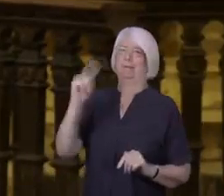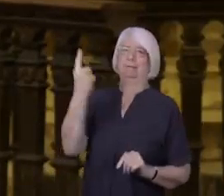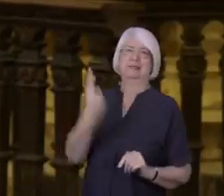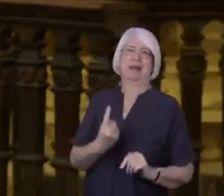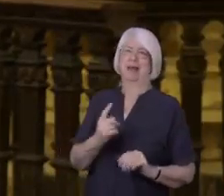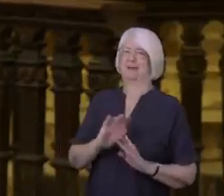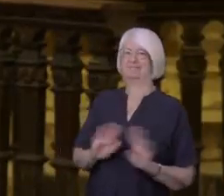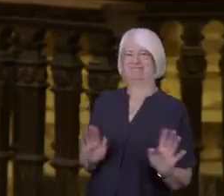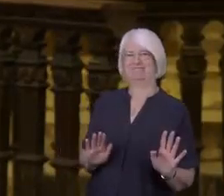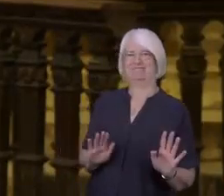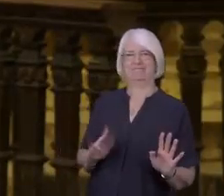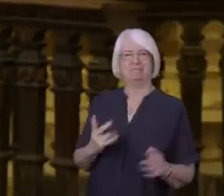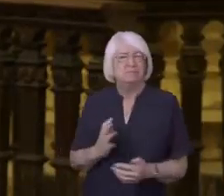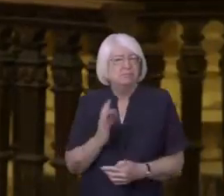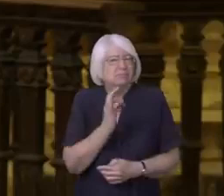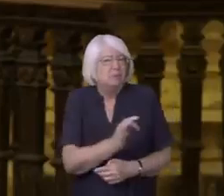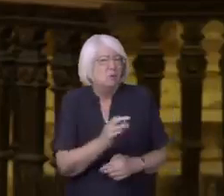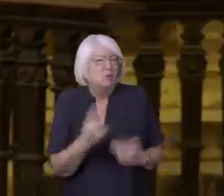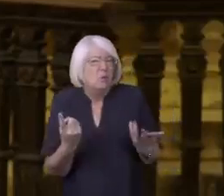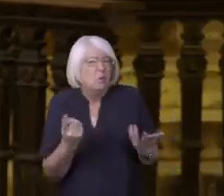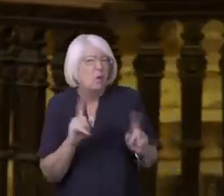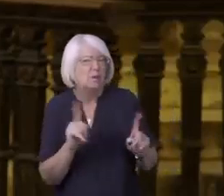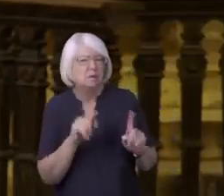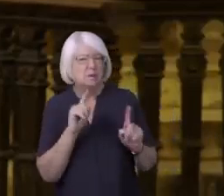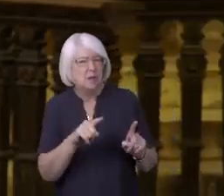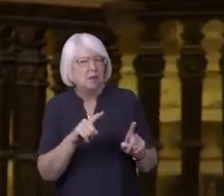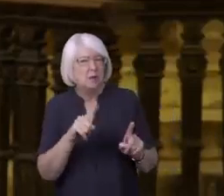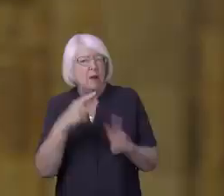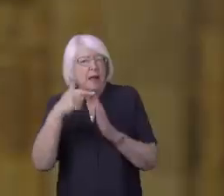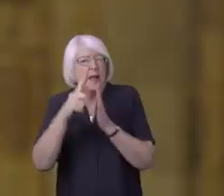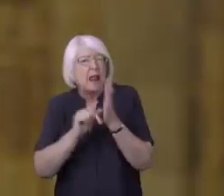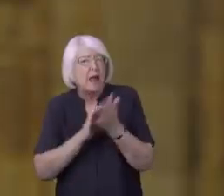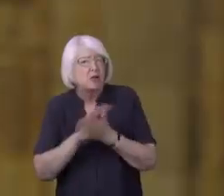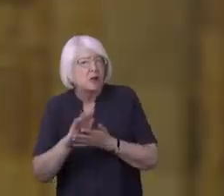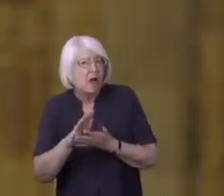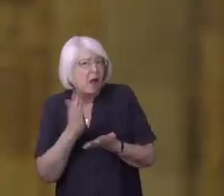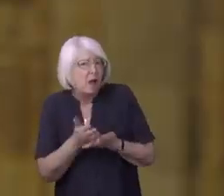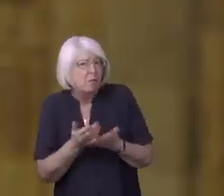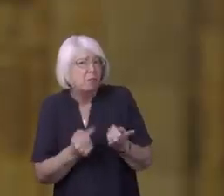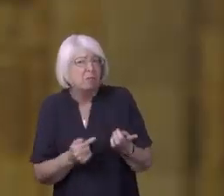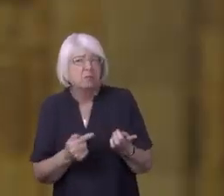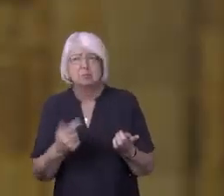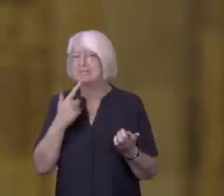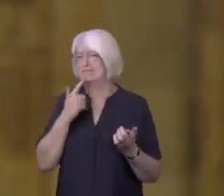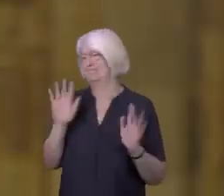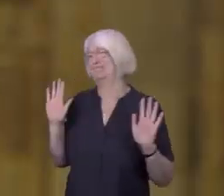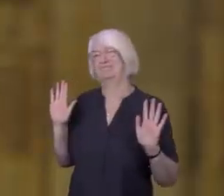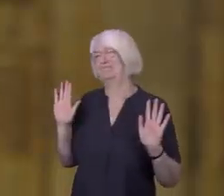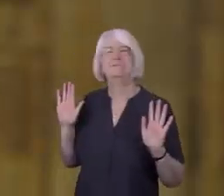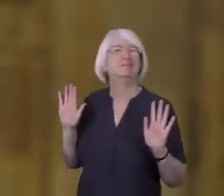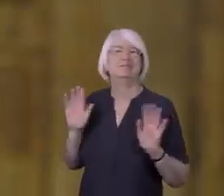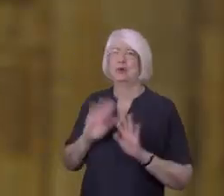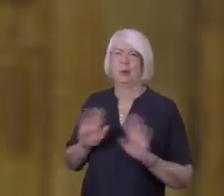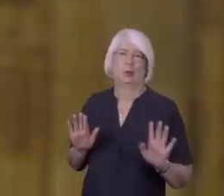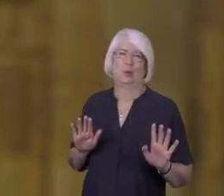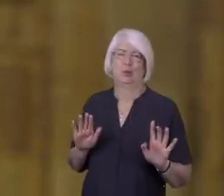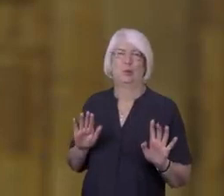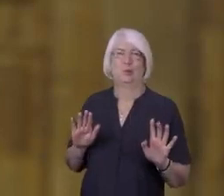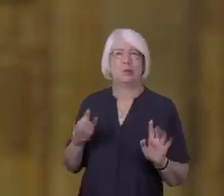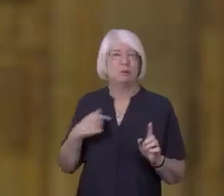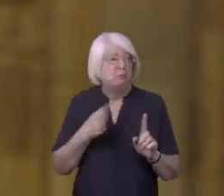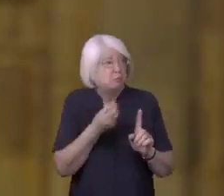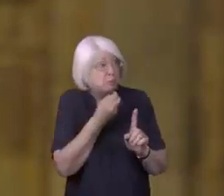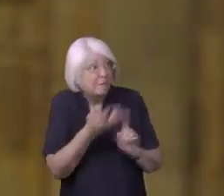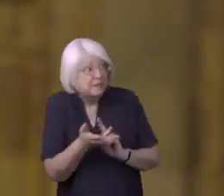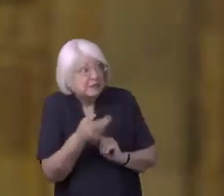Messiah." And they asked him, "What then? Are you Elijah?" He said, "I am not. Are you the